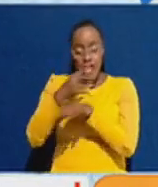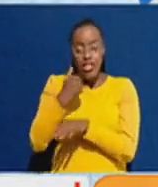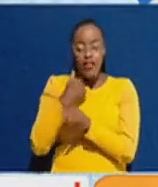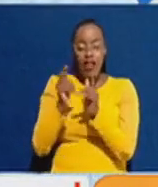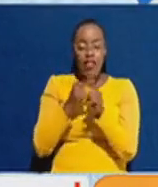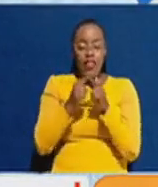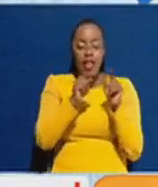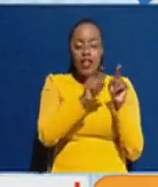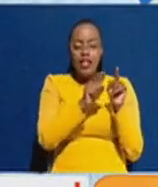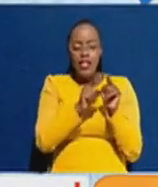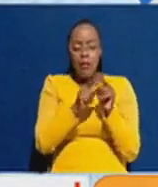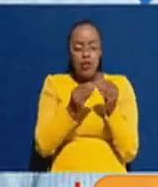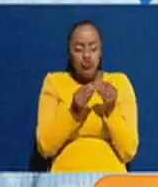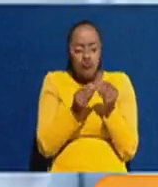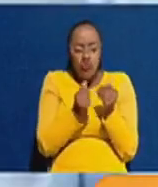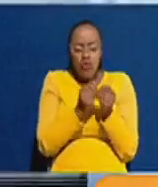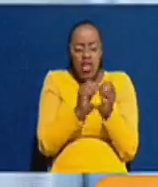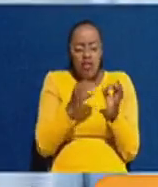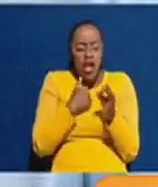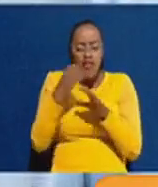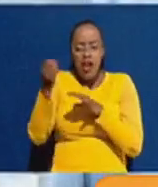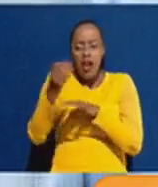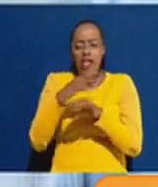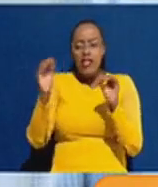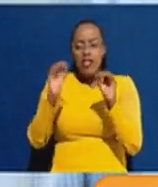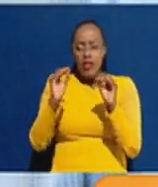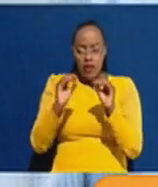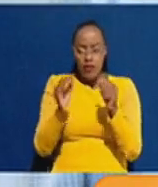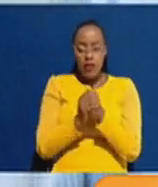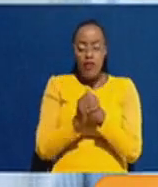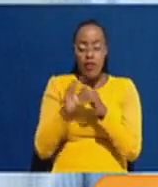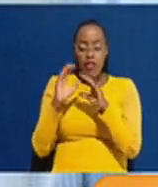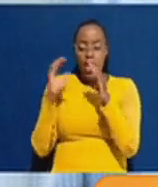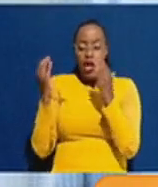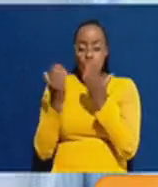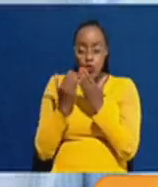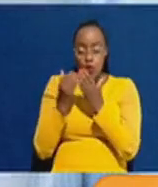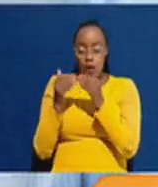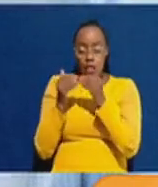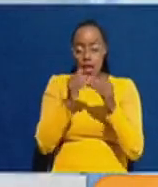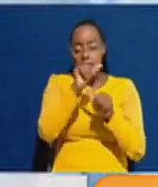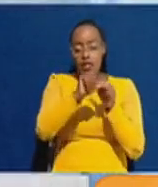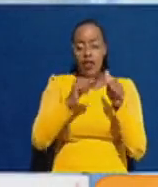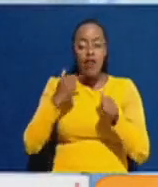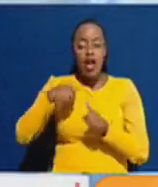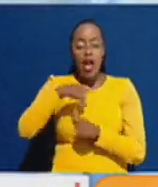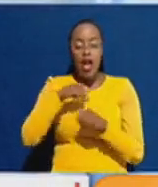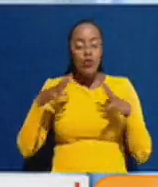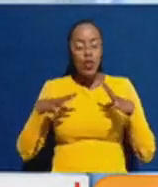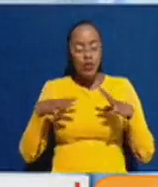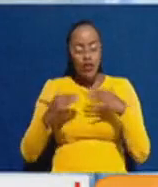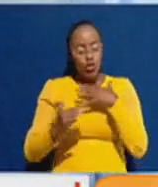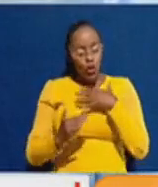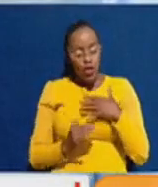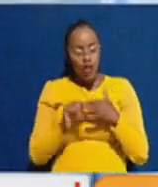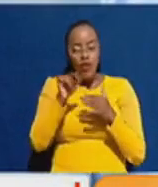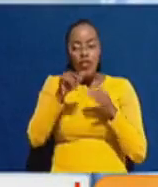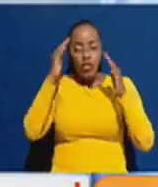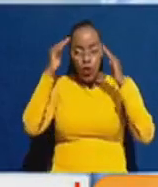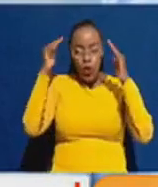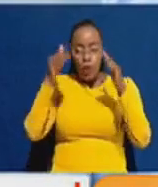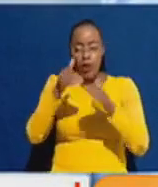out non-cancerous conditions. As AstraZeneca, a global science-led company, we are very proud and honored for this